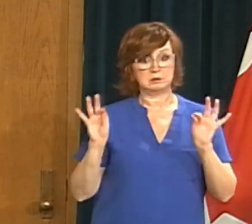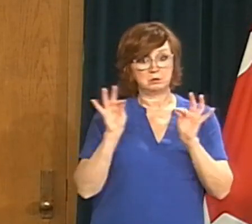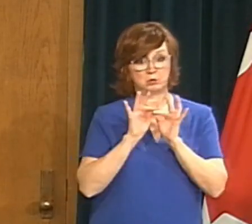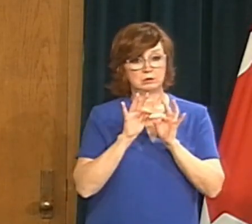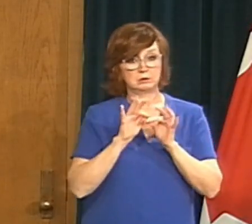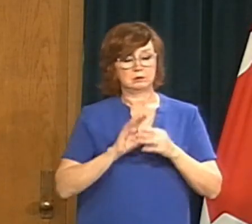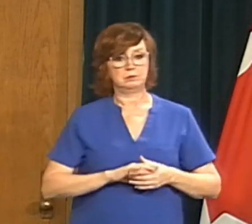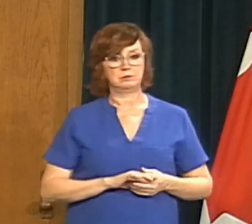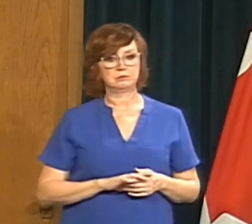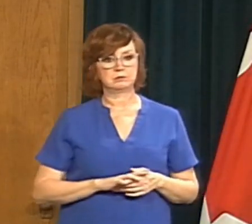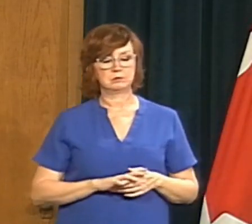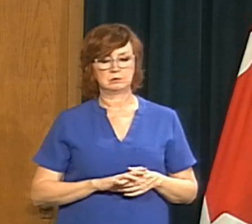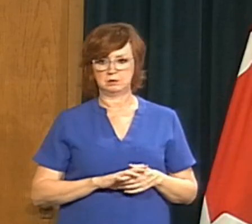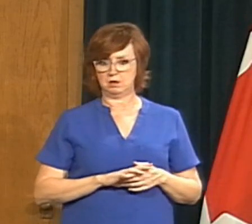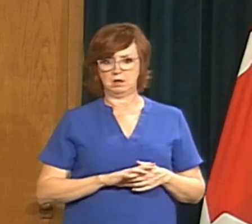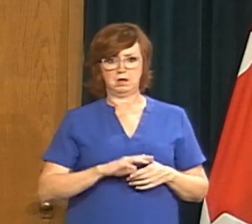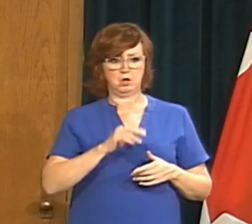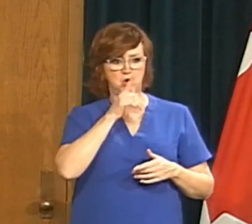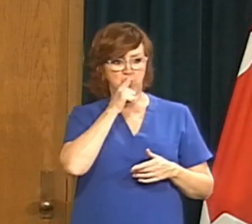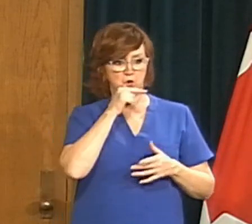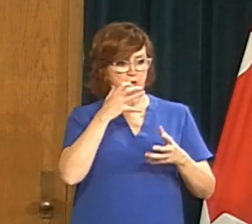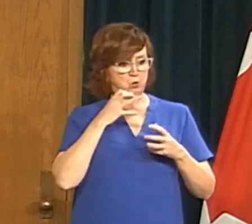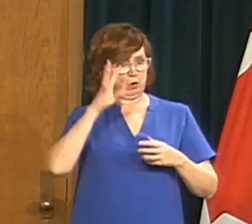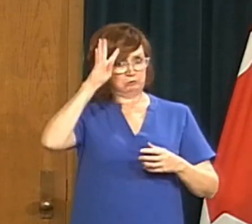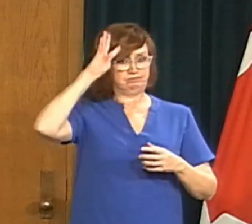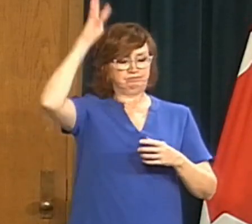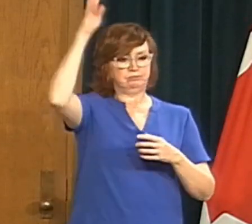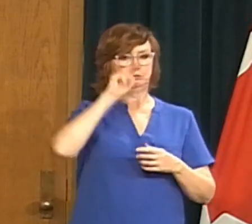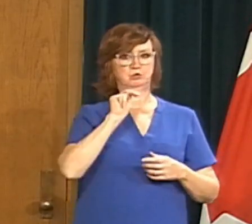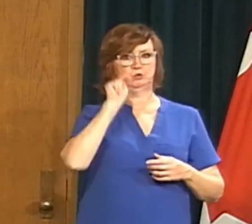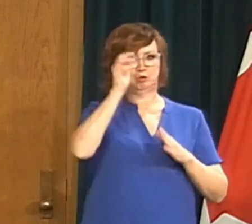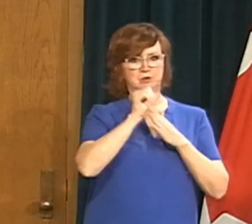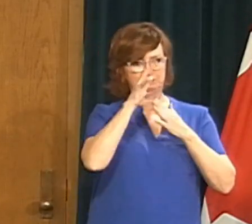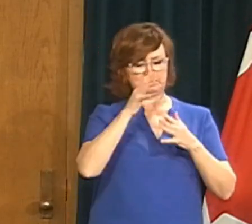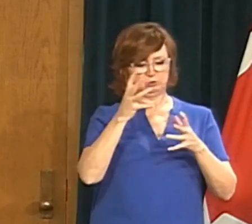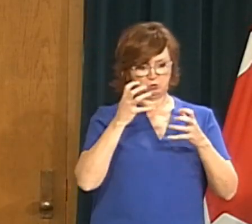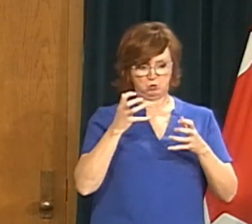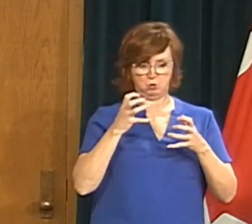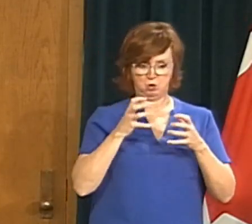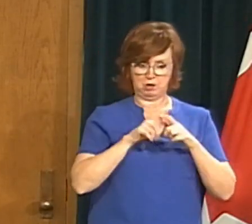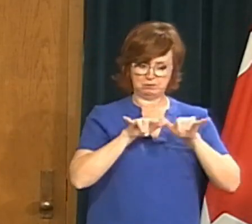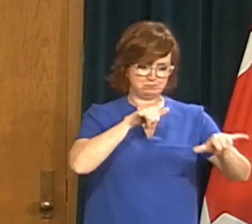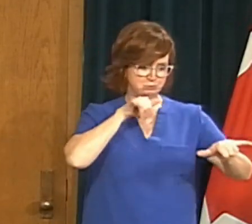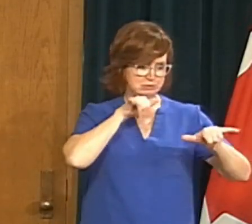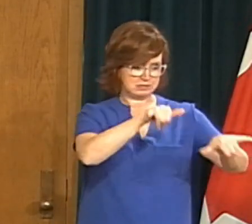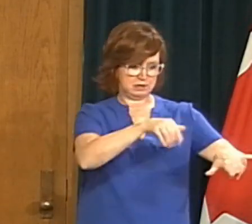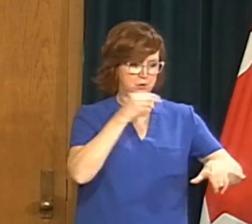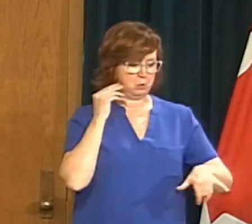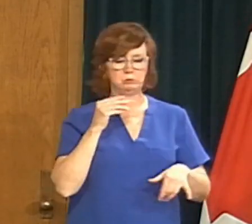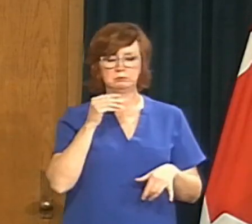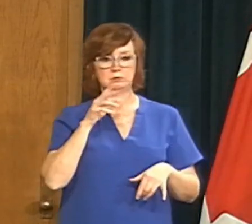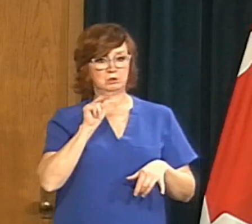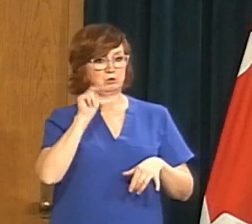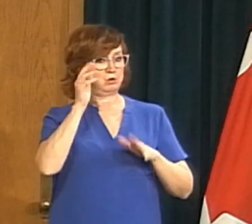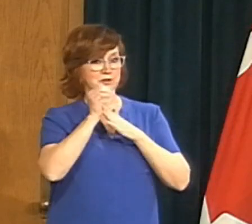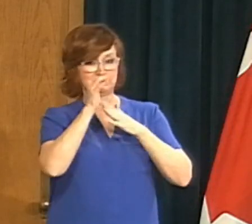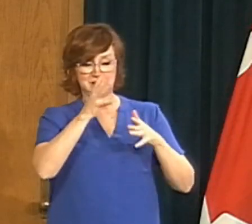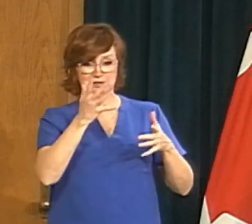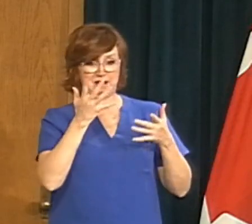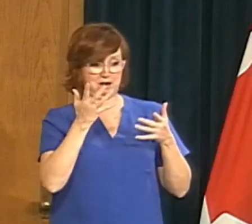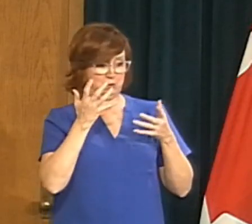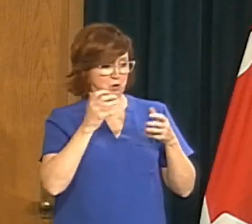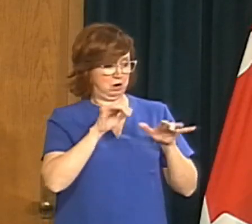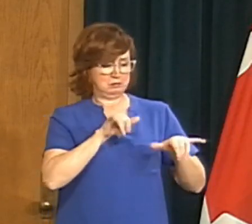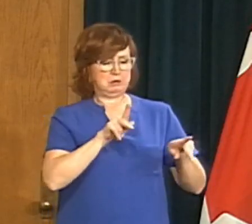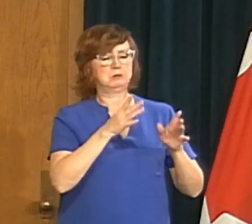supported by Northern leaders. We're asking people to stay at home in the North. We are working with their local